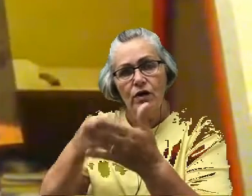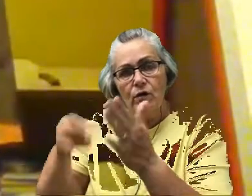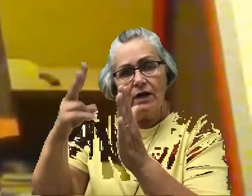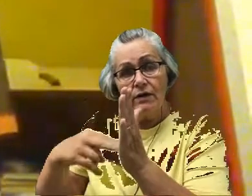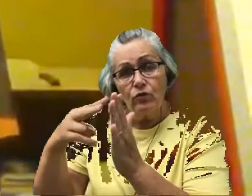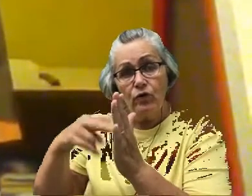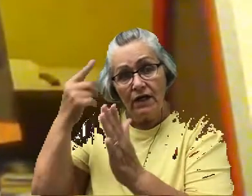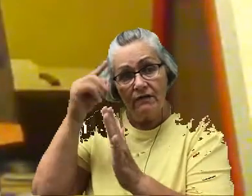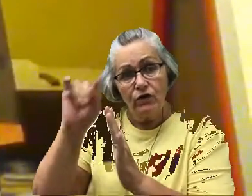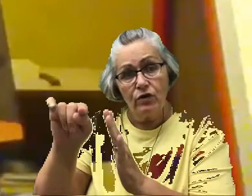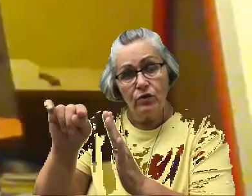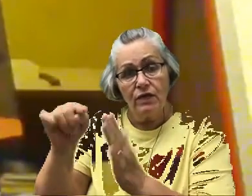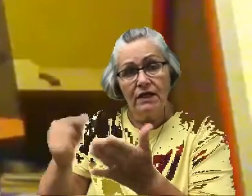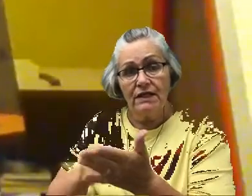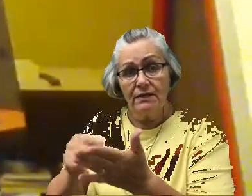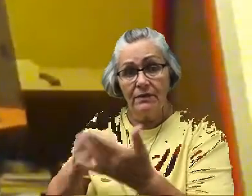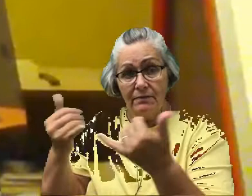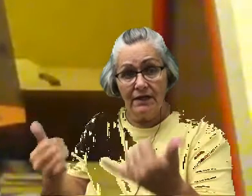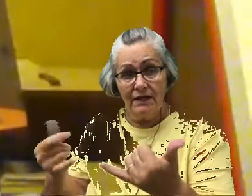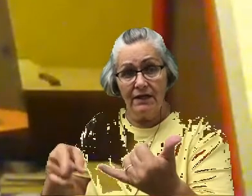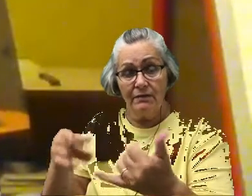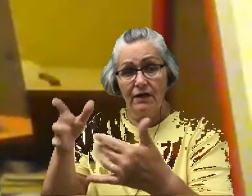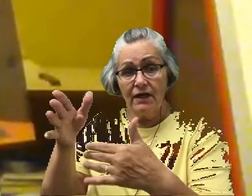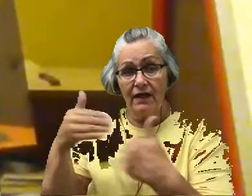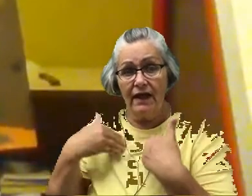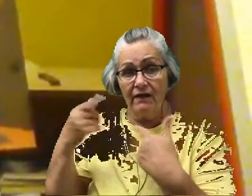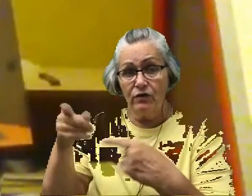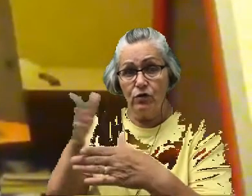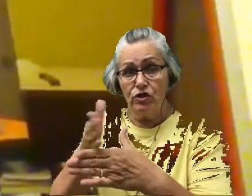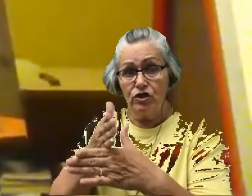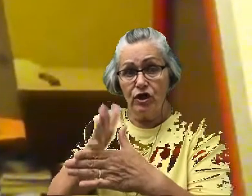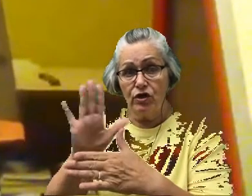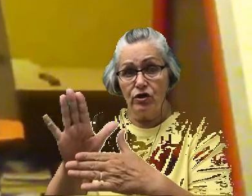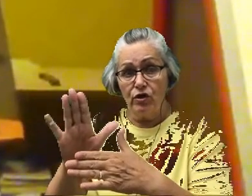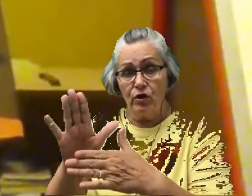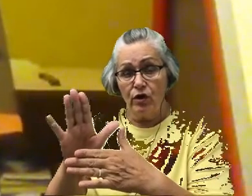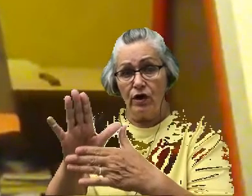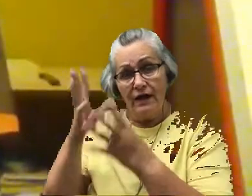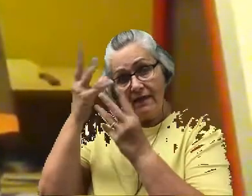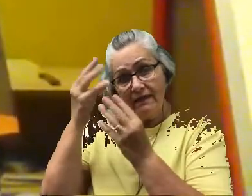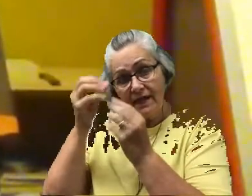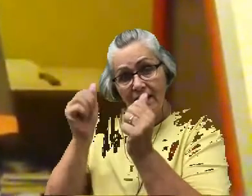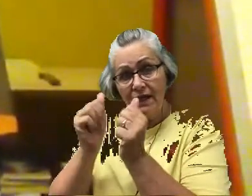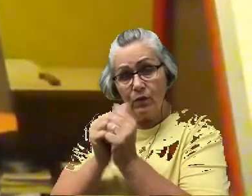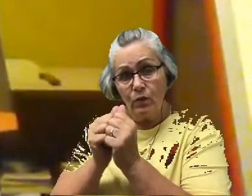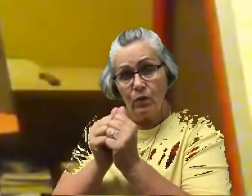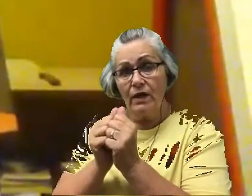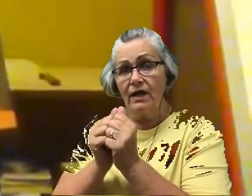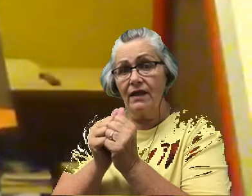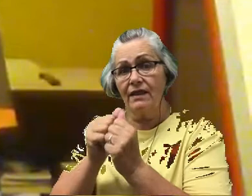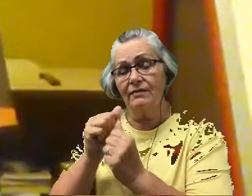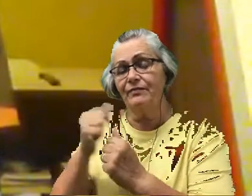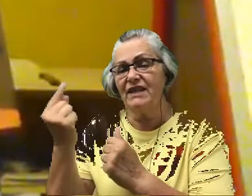And then sometime today, I'm going to have you share that thinking with someone from home. So you, when I'm done reading, you